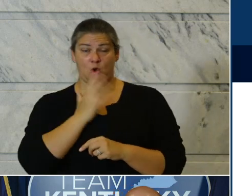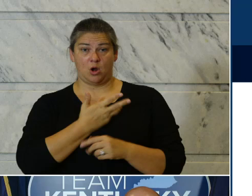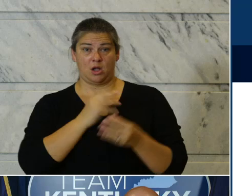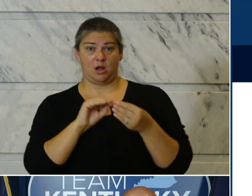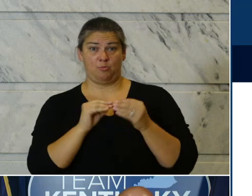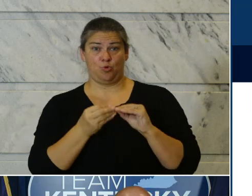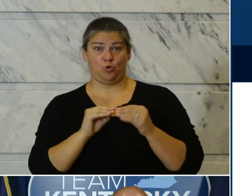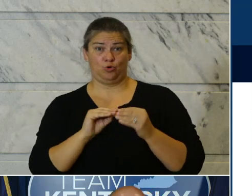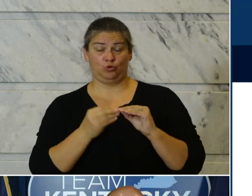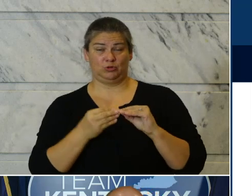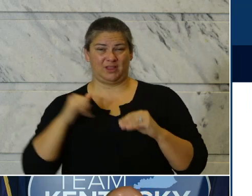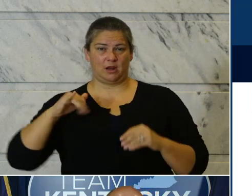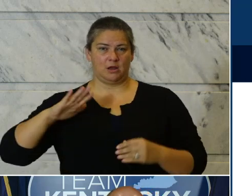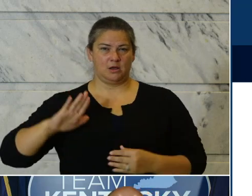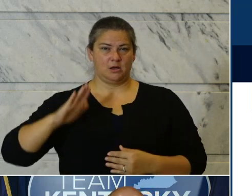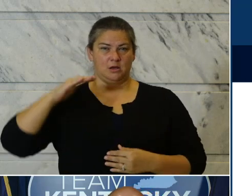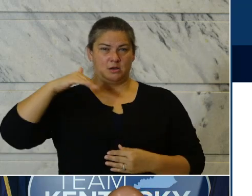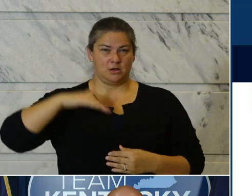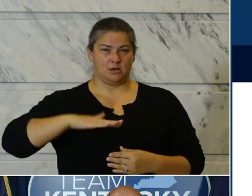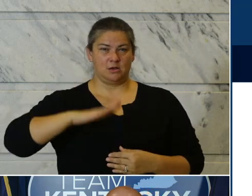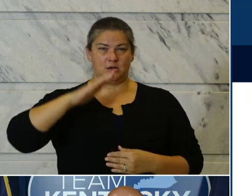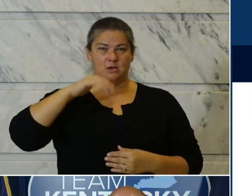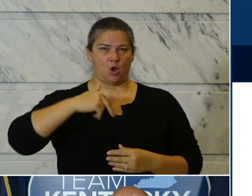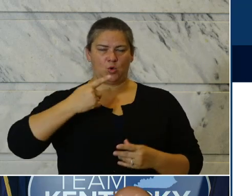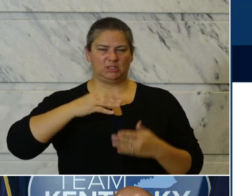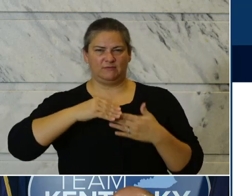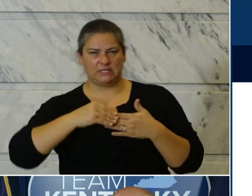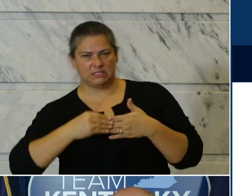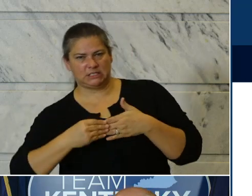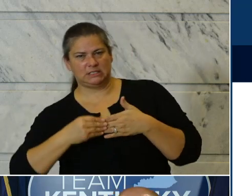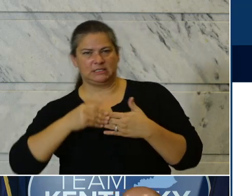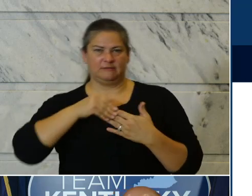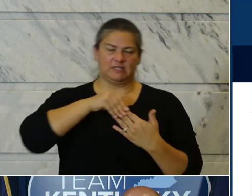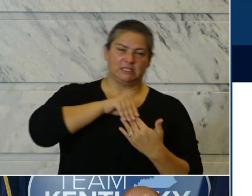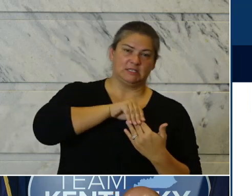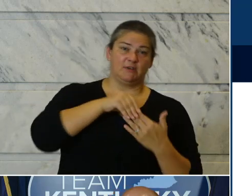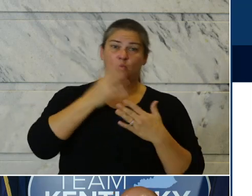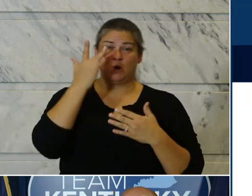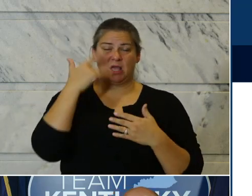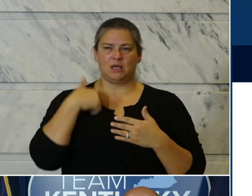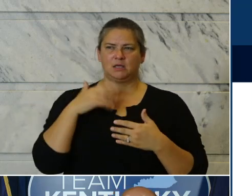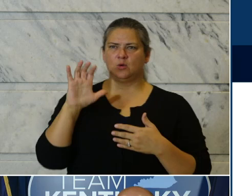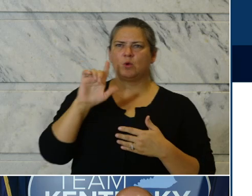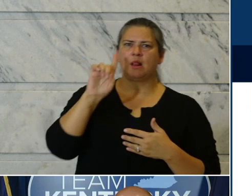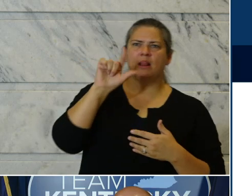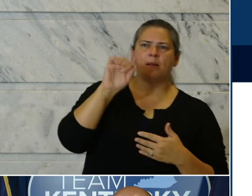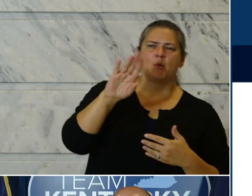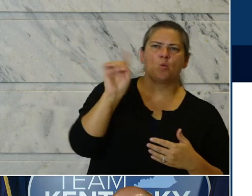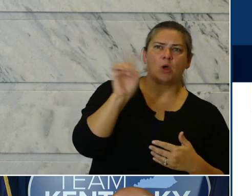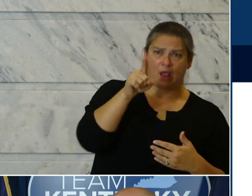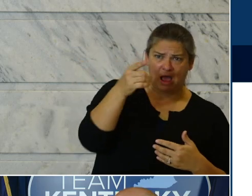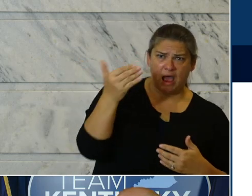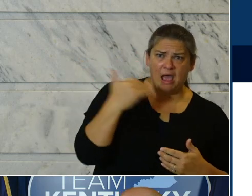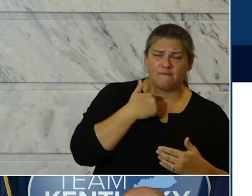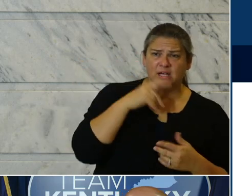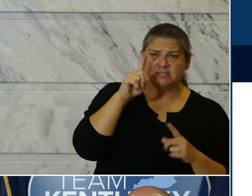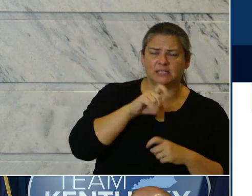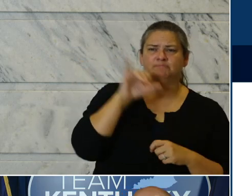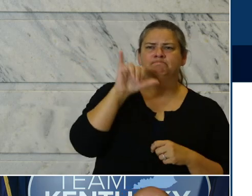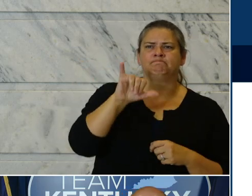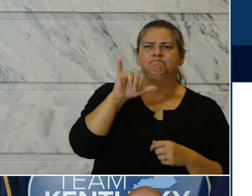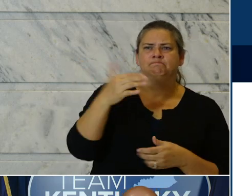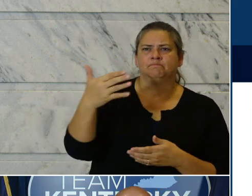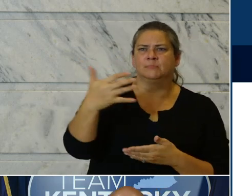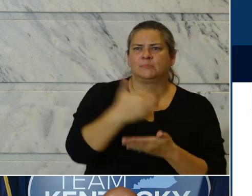to find the labs who haven't reported. We're constantly grooming the data. When we find new information, we update data sets. Here's the